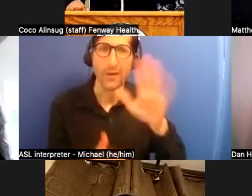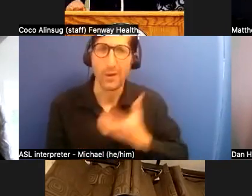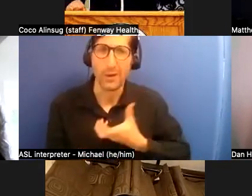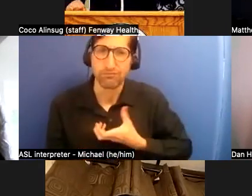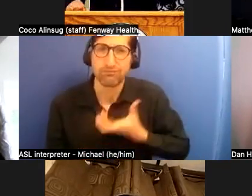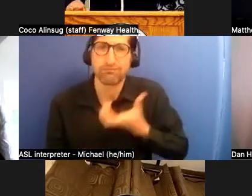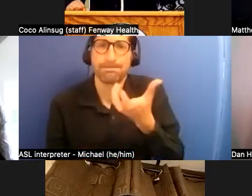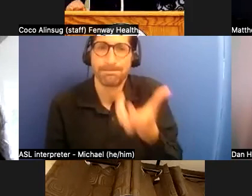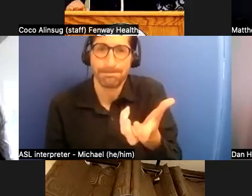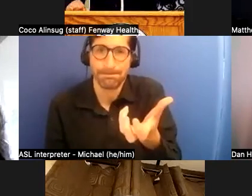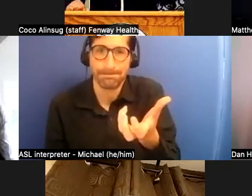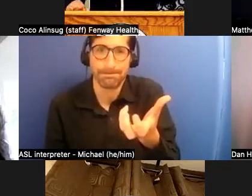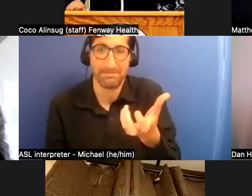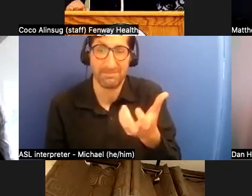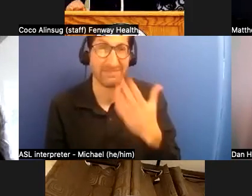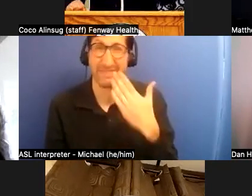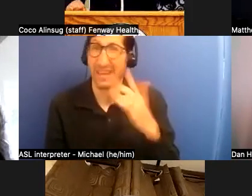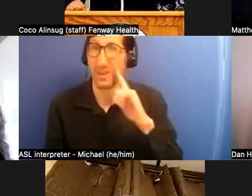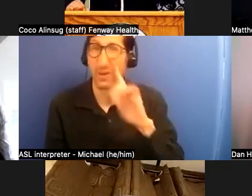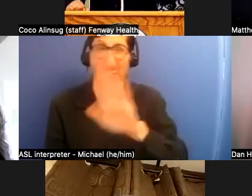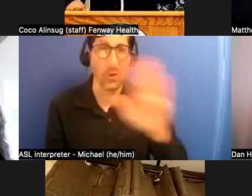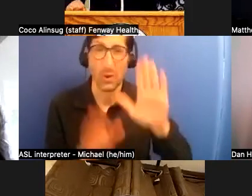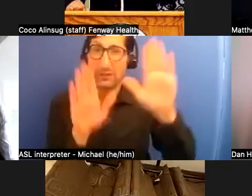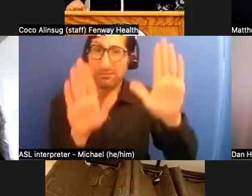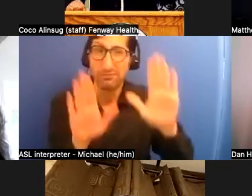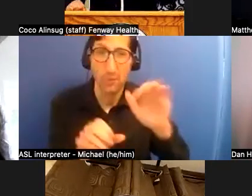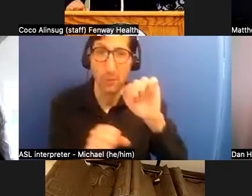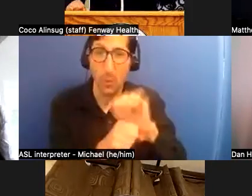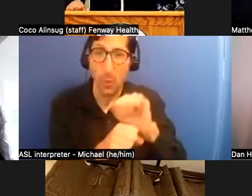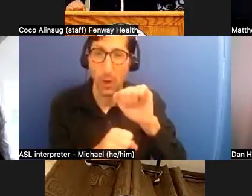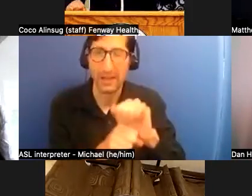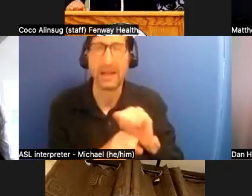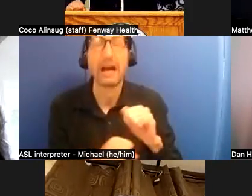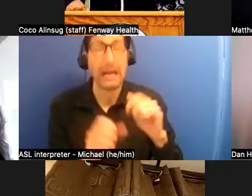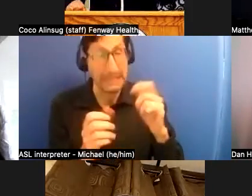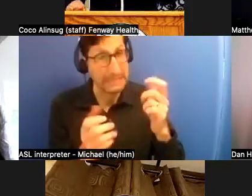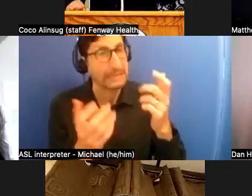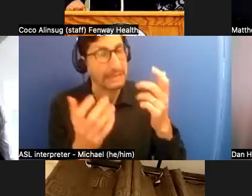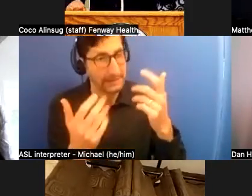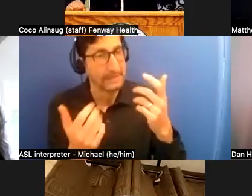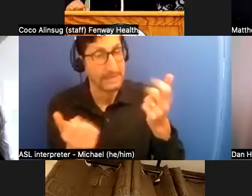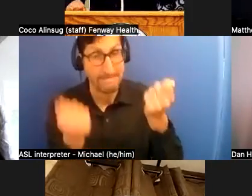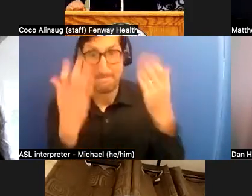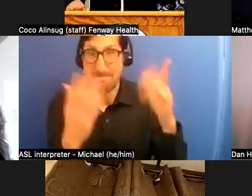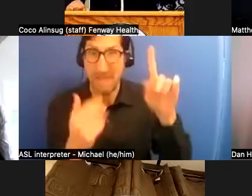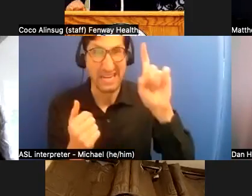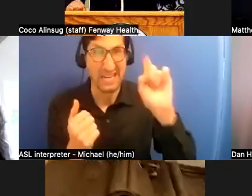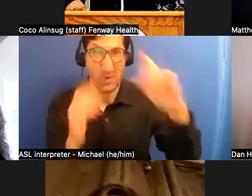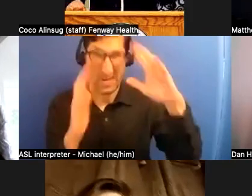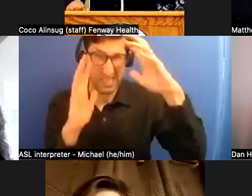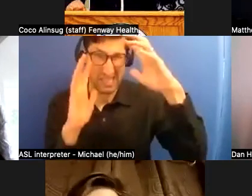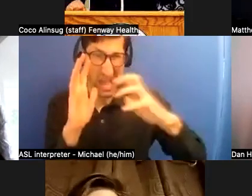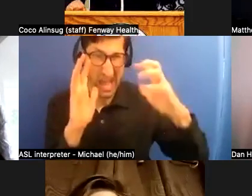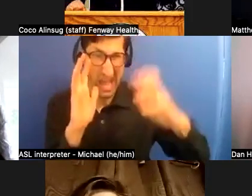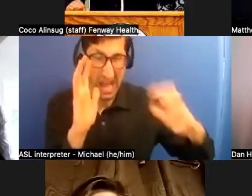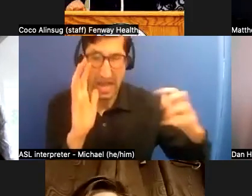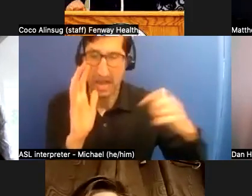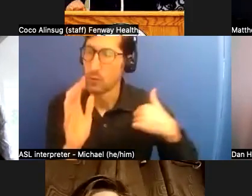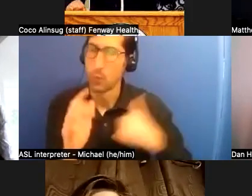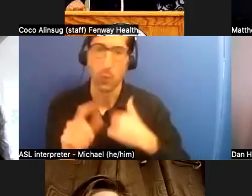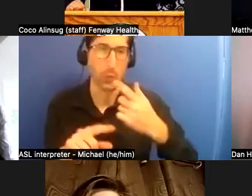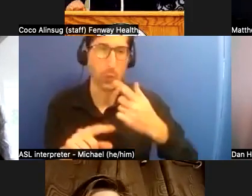do every day. So there were many, many, many questions that we didn't get to, but again, I will be sending